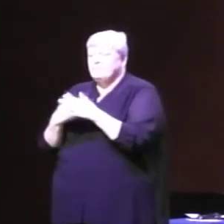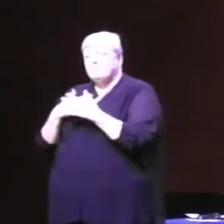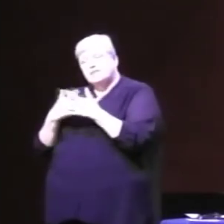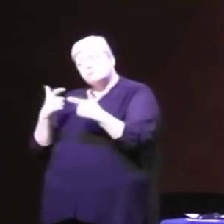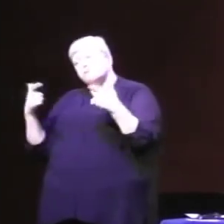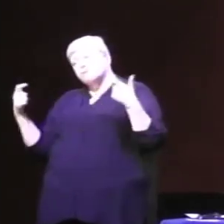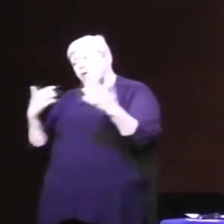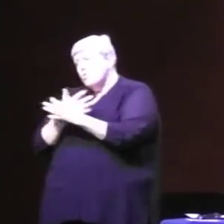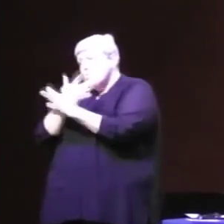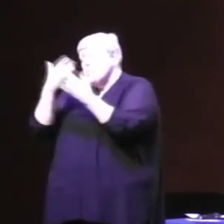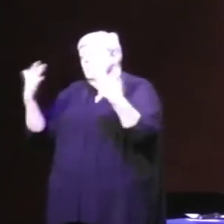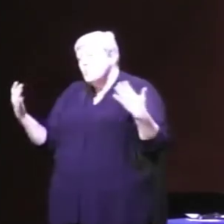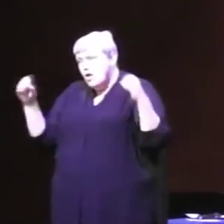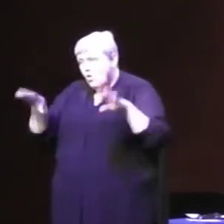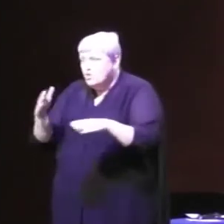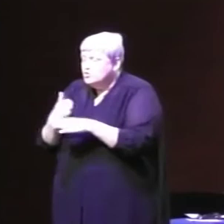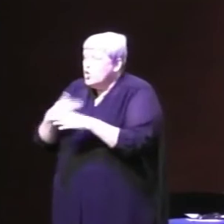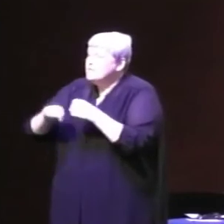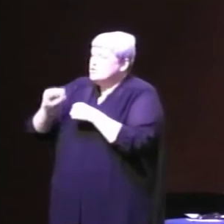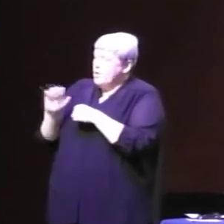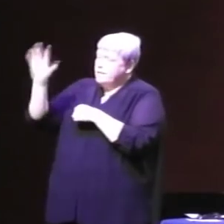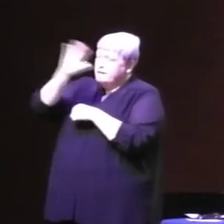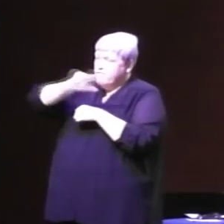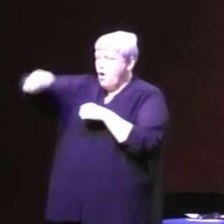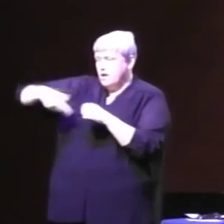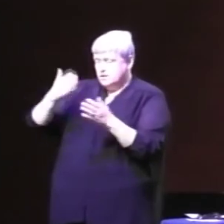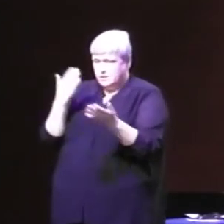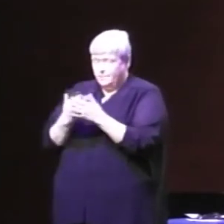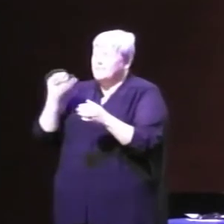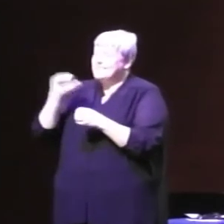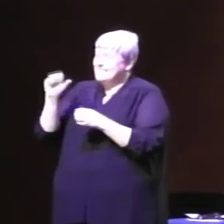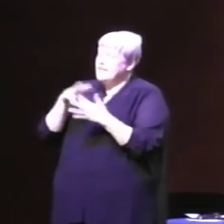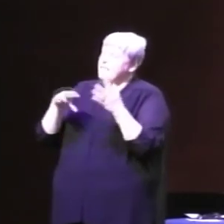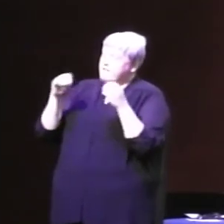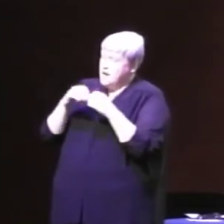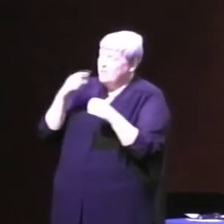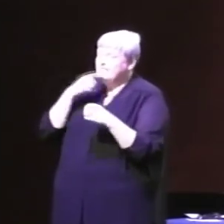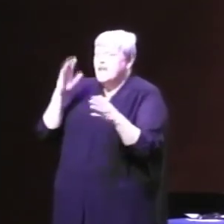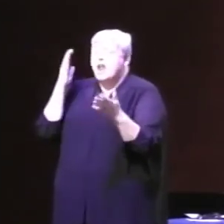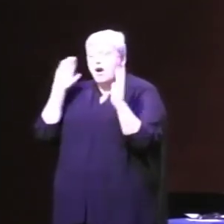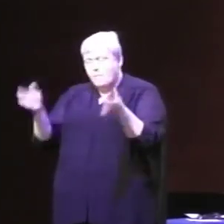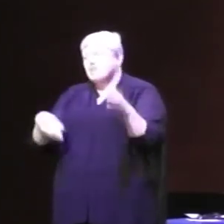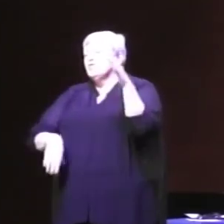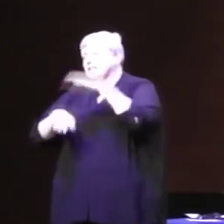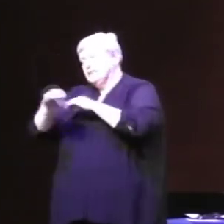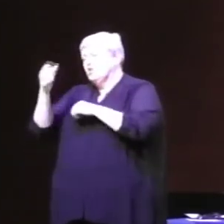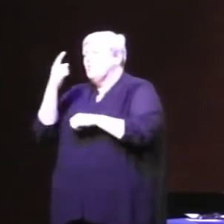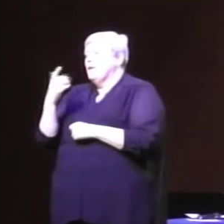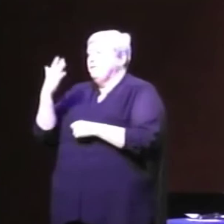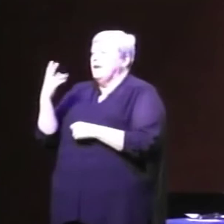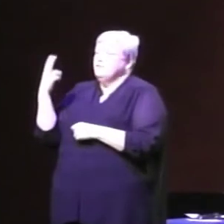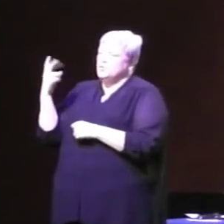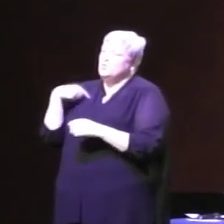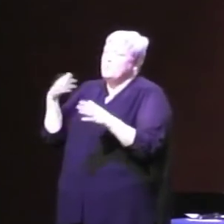for us. On the 16th of February, HMRC issued compulsory redundancy notice to 152 members of